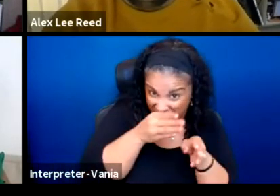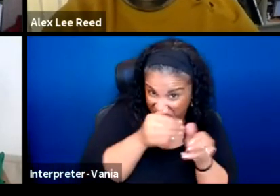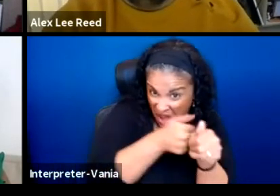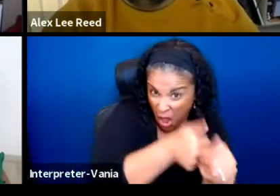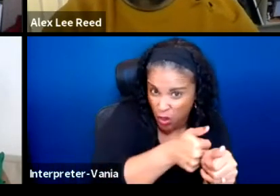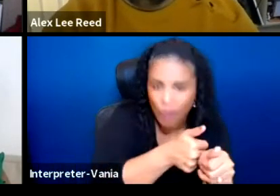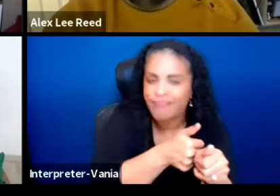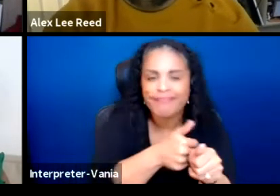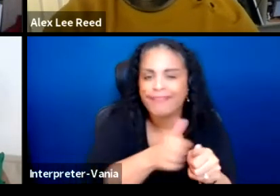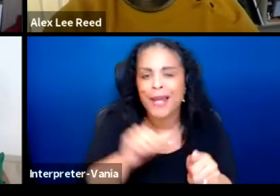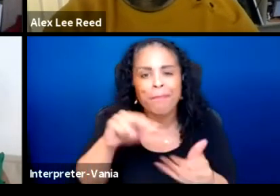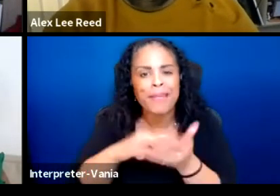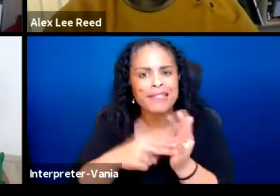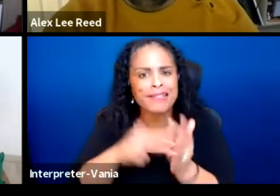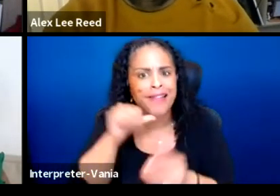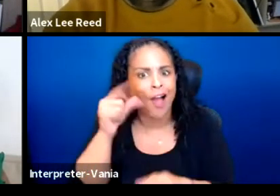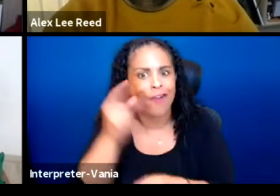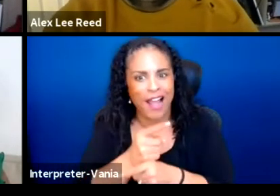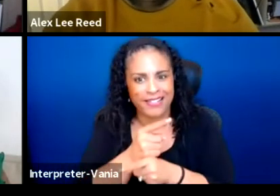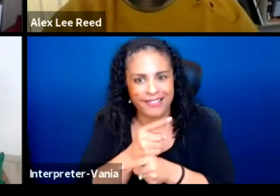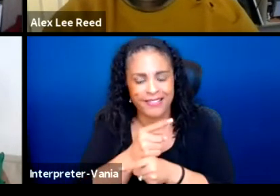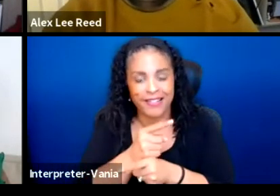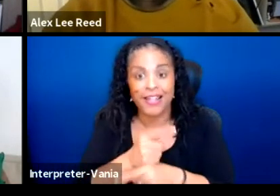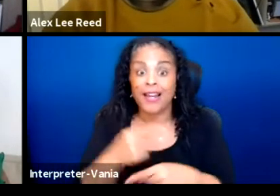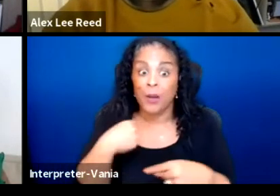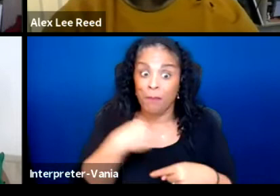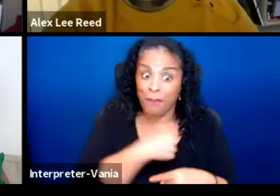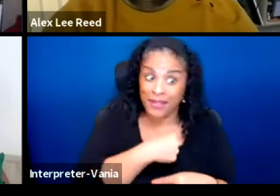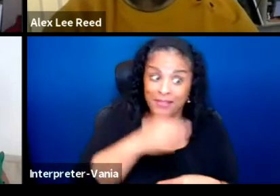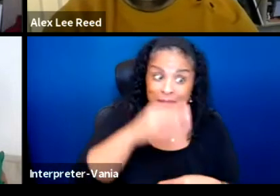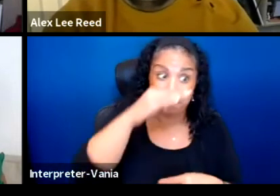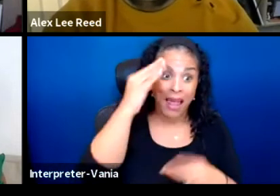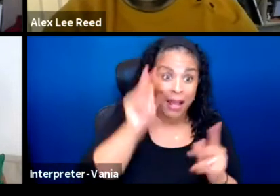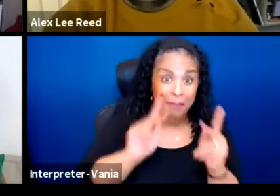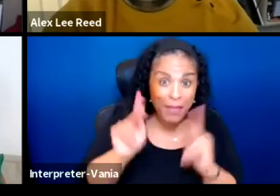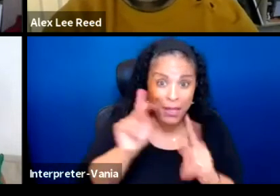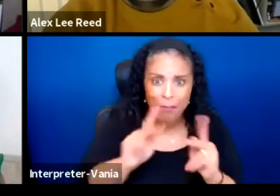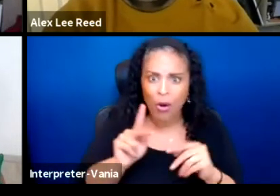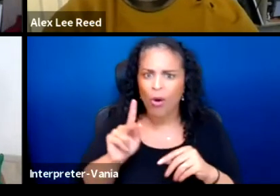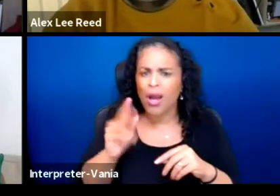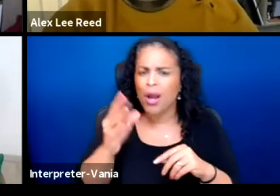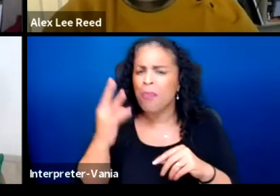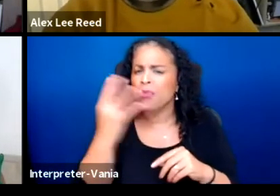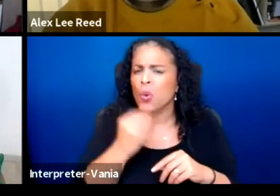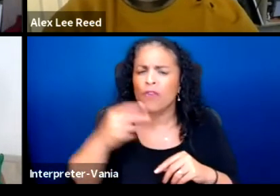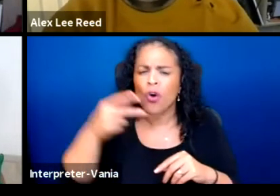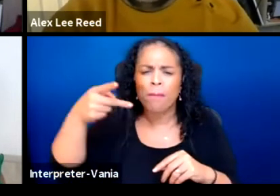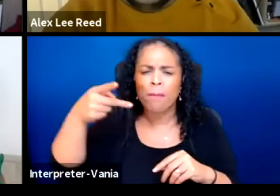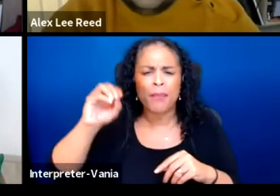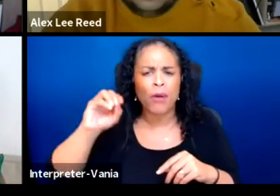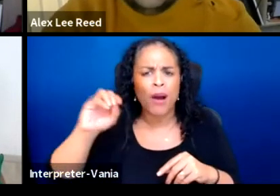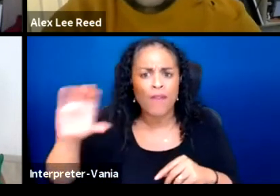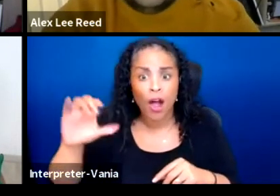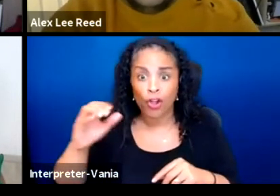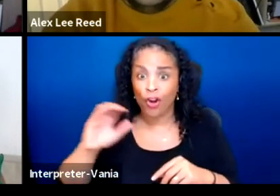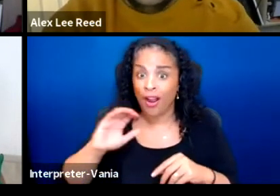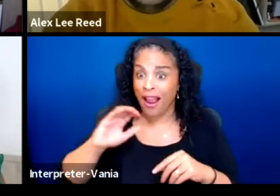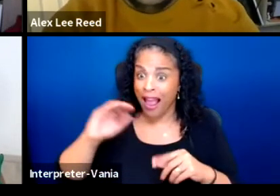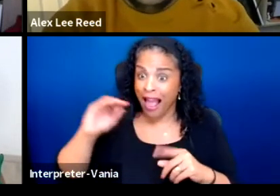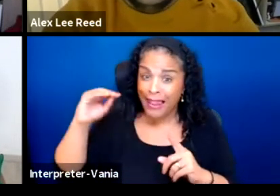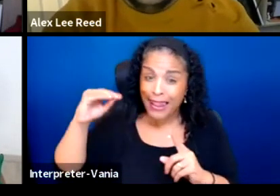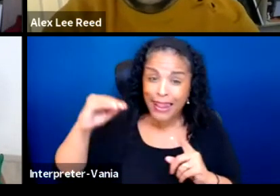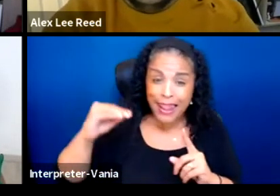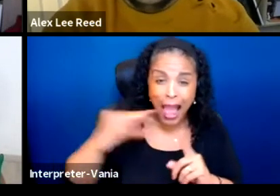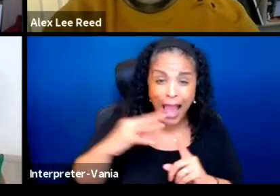right. And us as Black folks, us as beautiful people of color, our light and our spirits are so